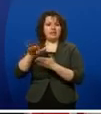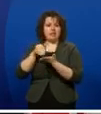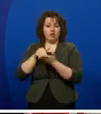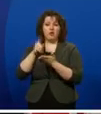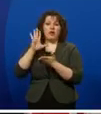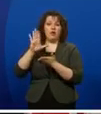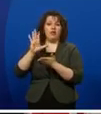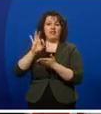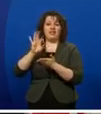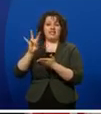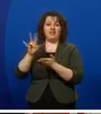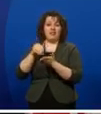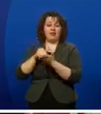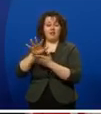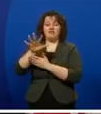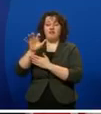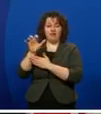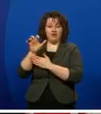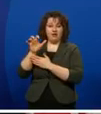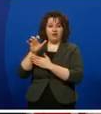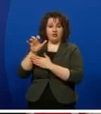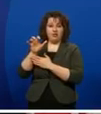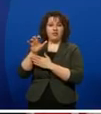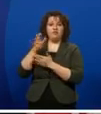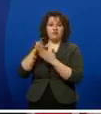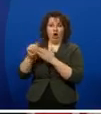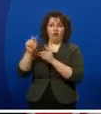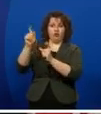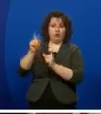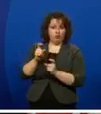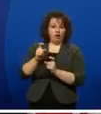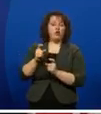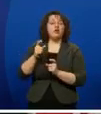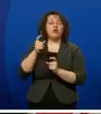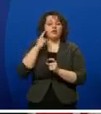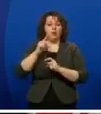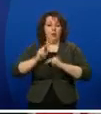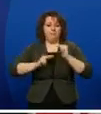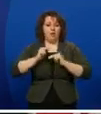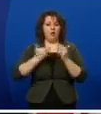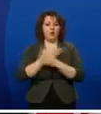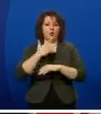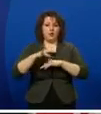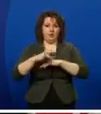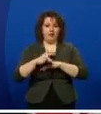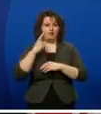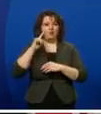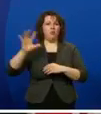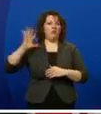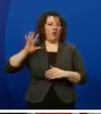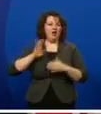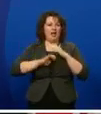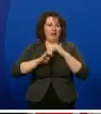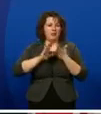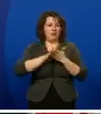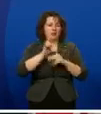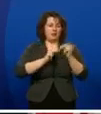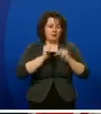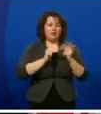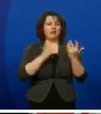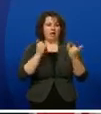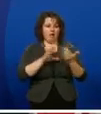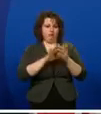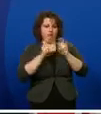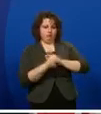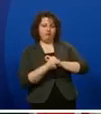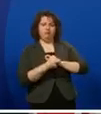of $97,500 to fund the construction of a new space in the former upper elementary school building. This